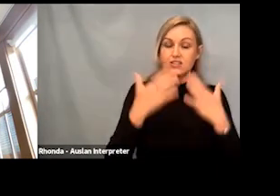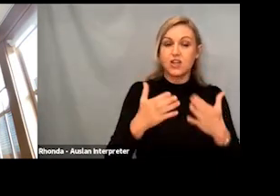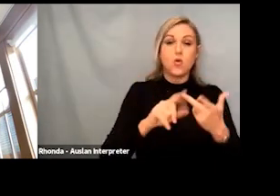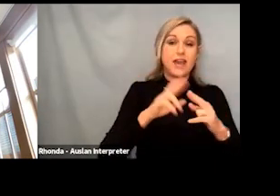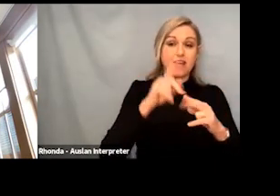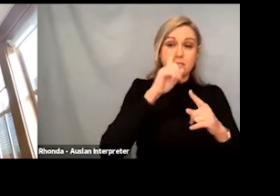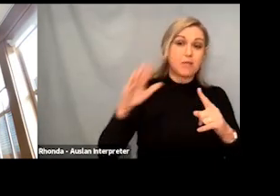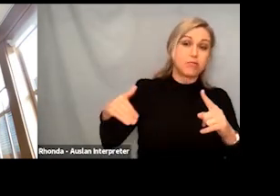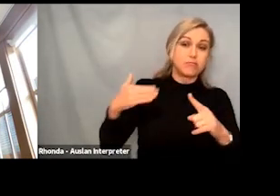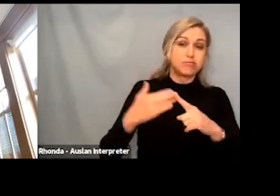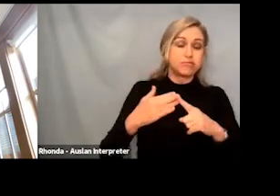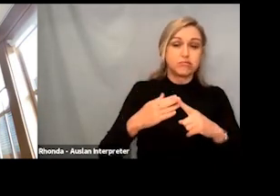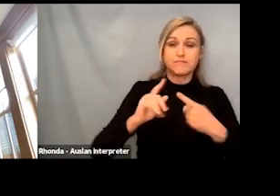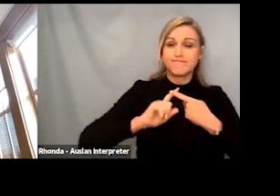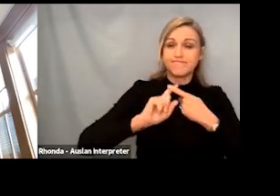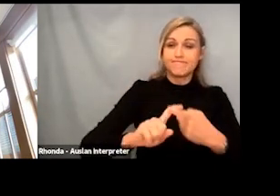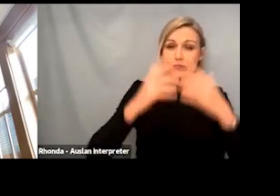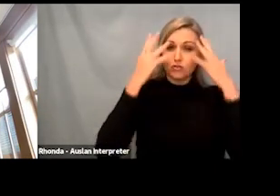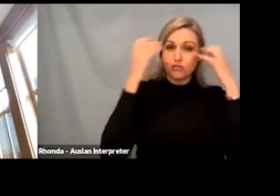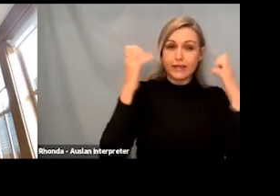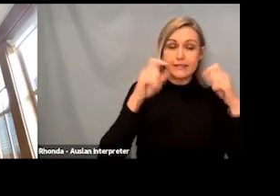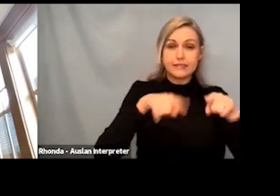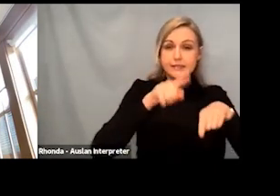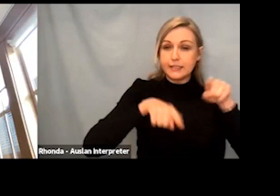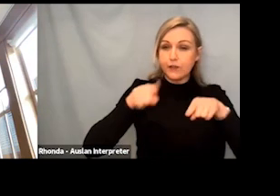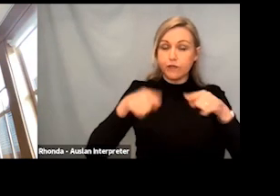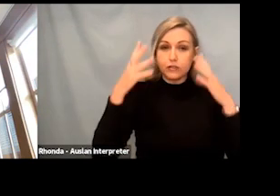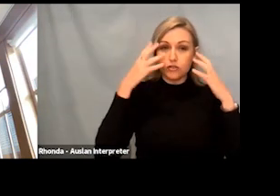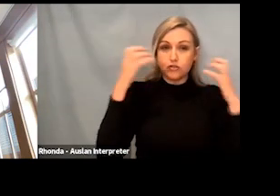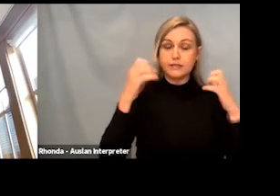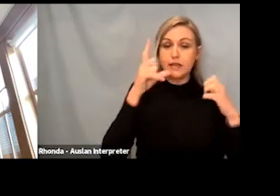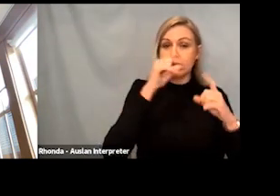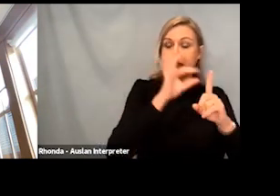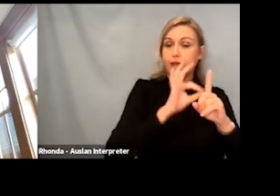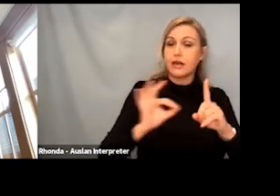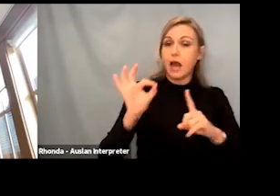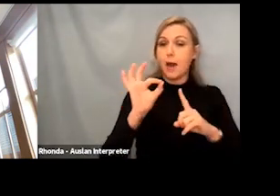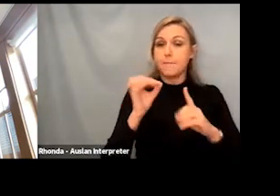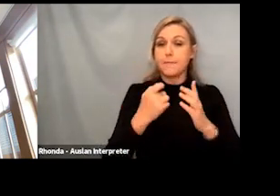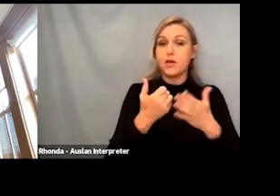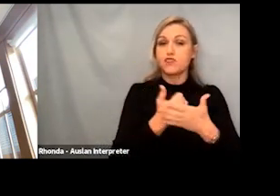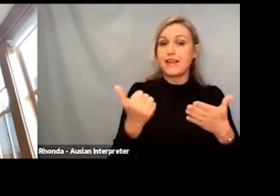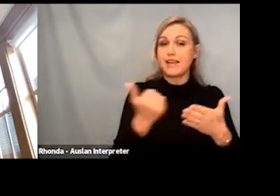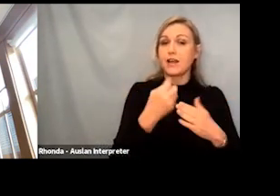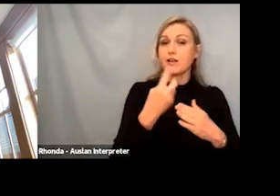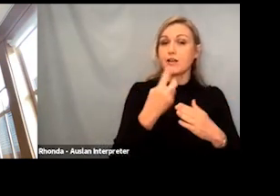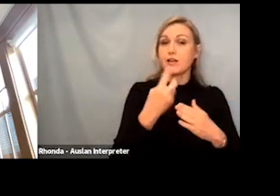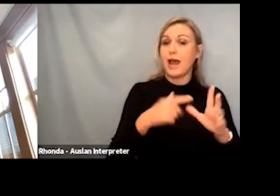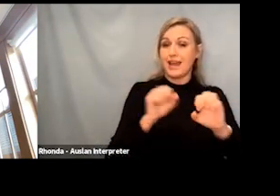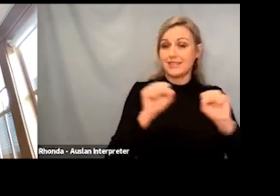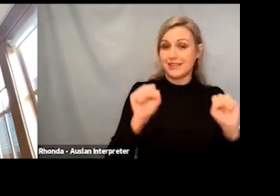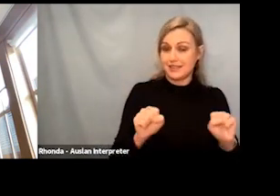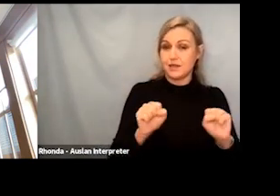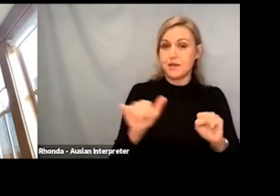stress with a variety of different stresses appear to upregulate the 2A receptor system, whether it's increasing